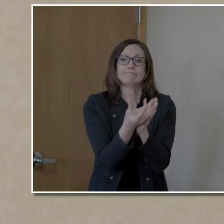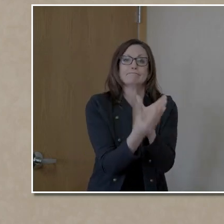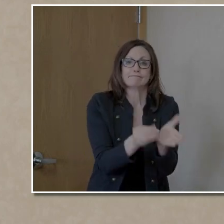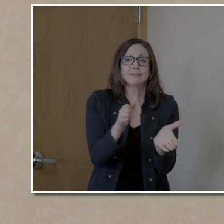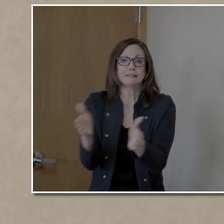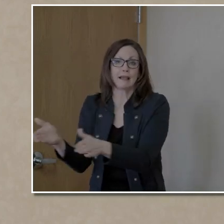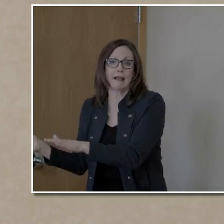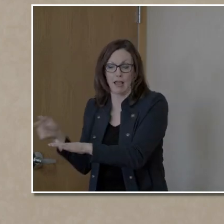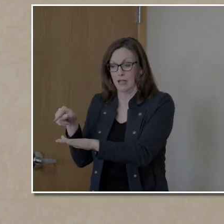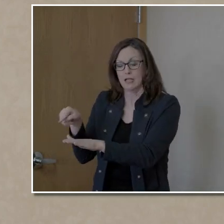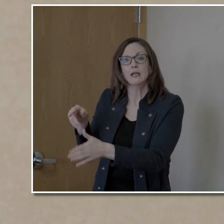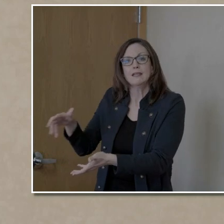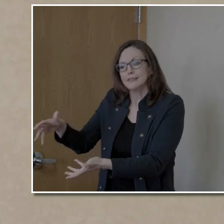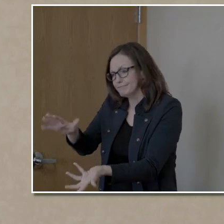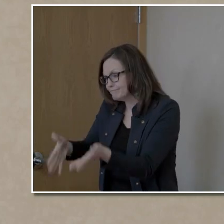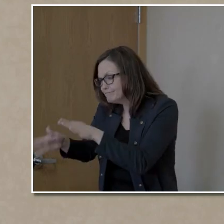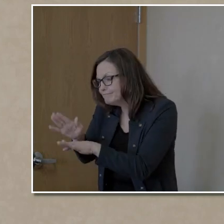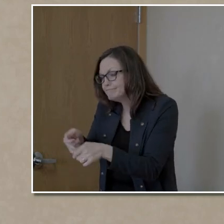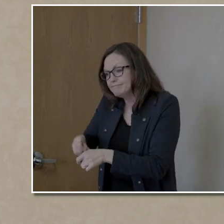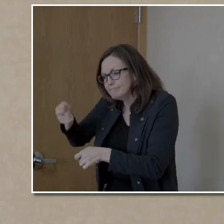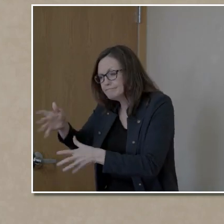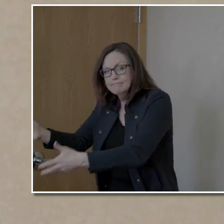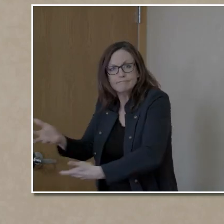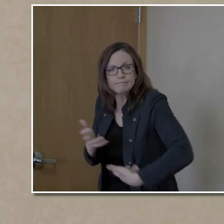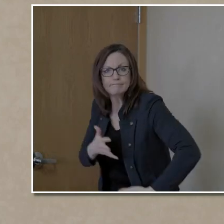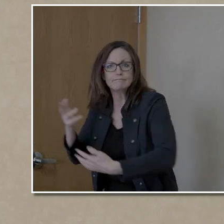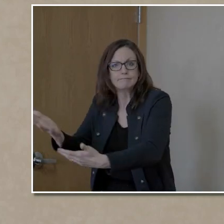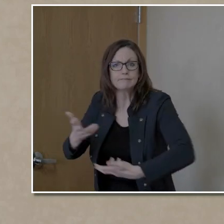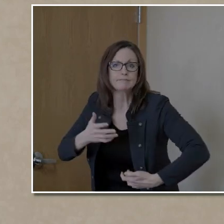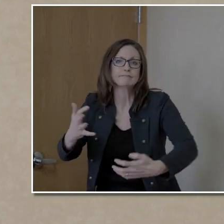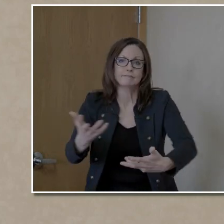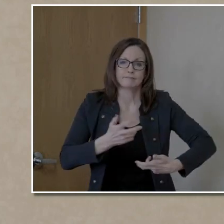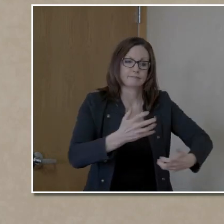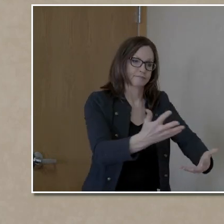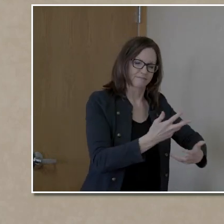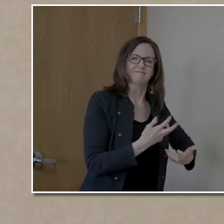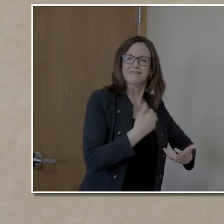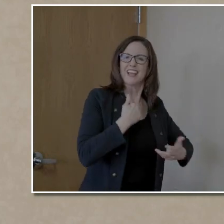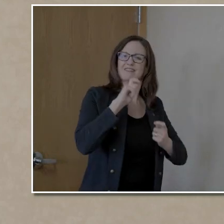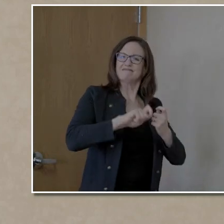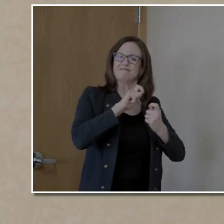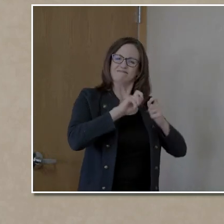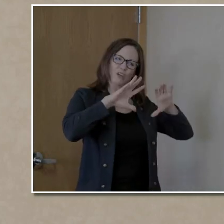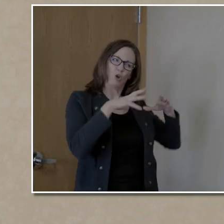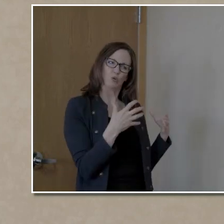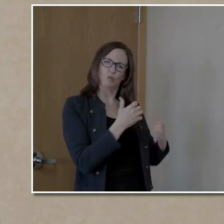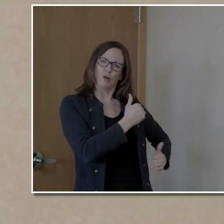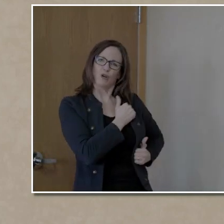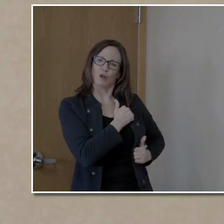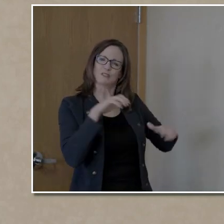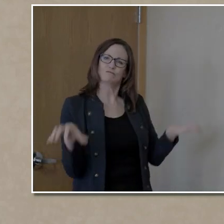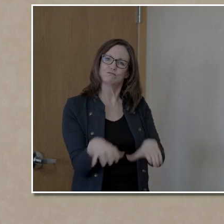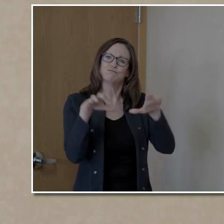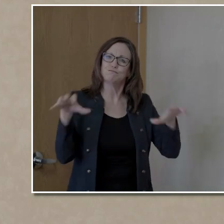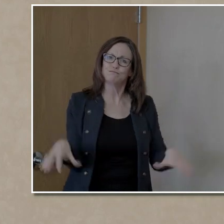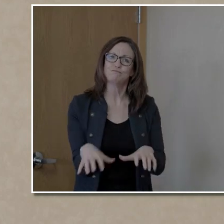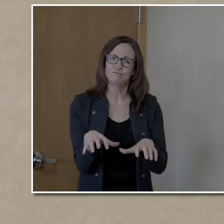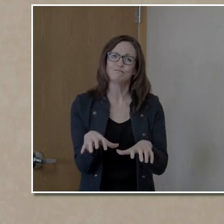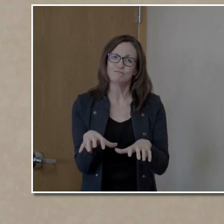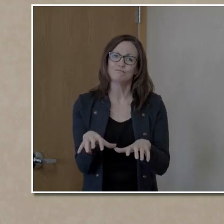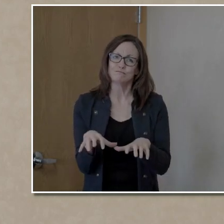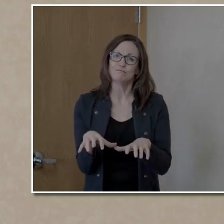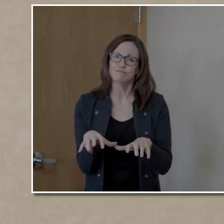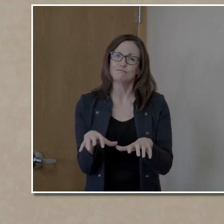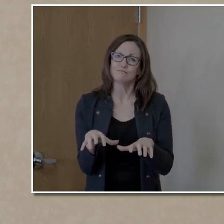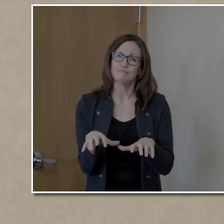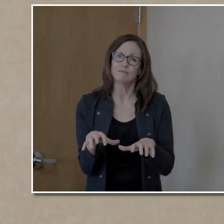the state and at the local level in support of Governor Evers' COVID-19 response. To